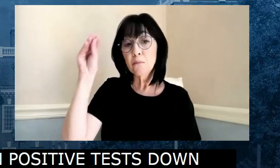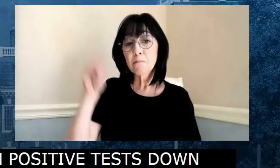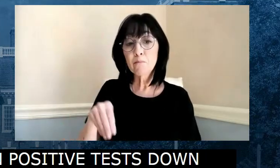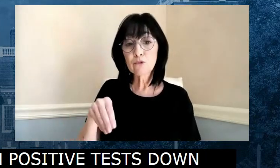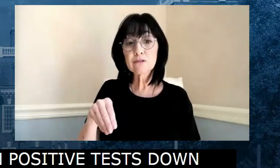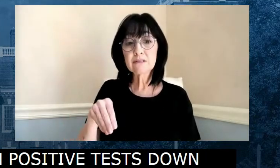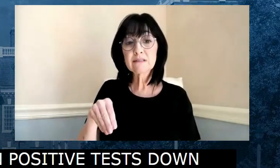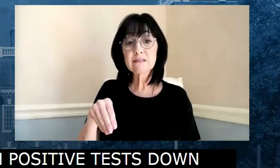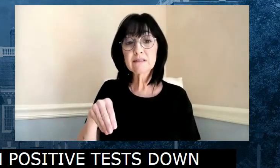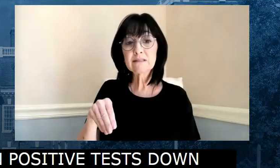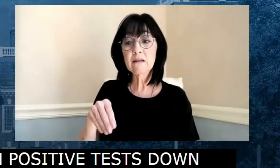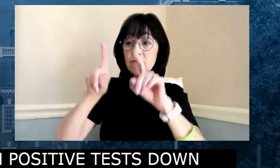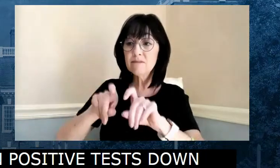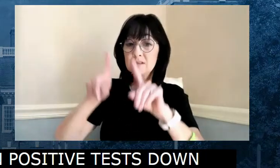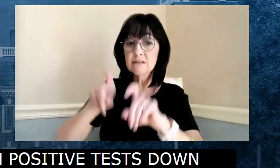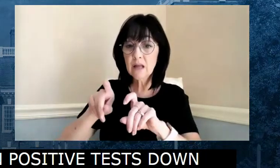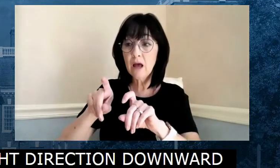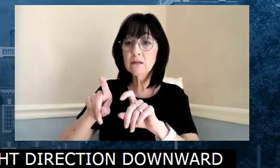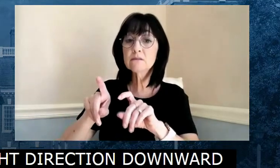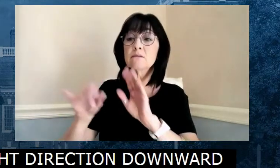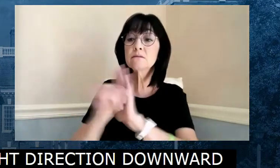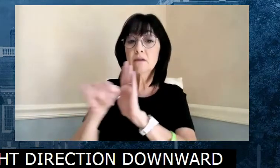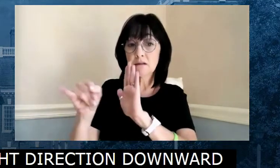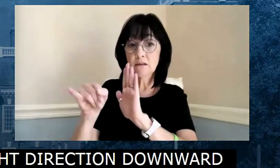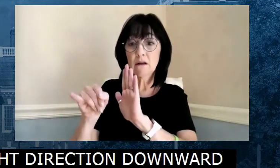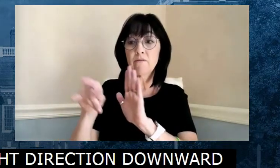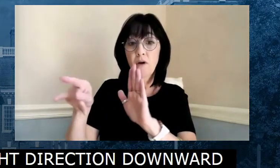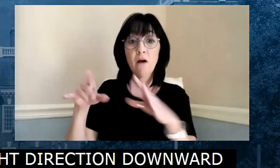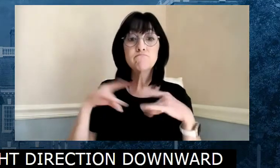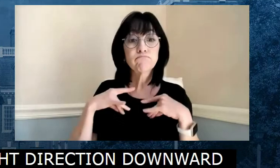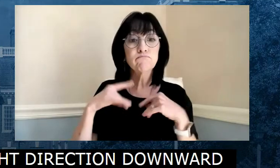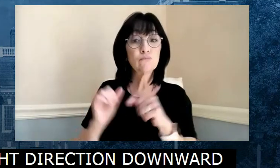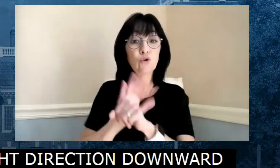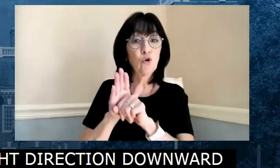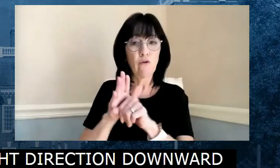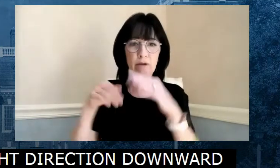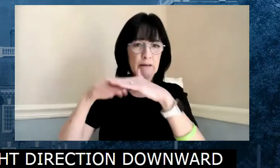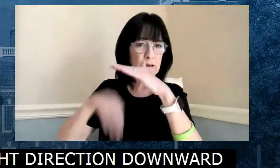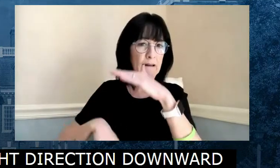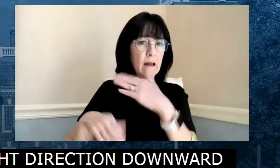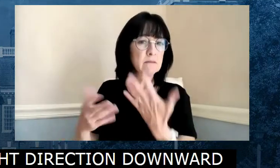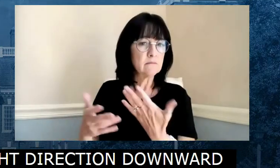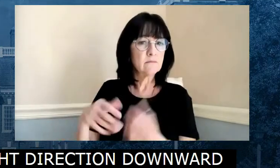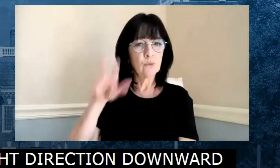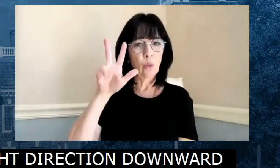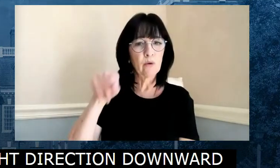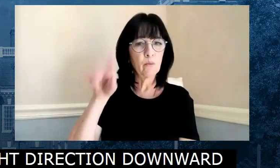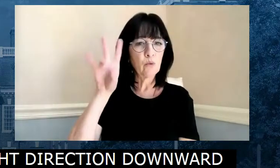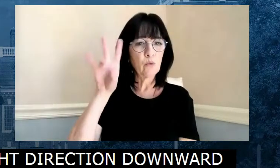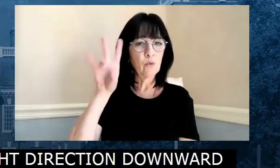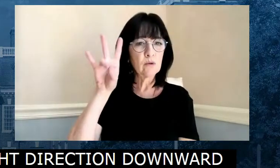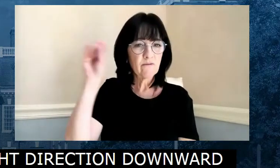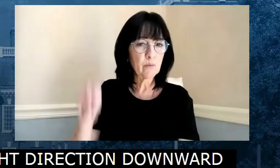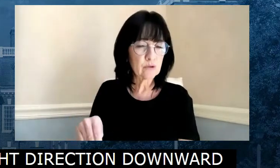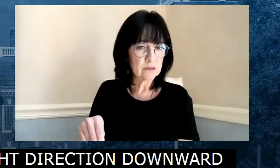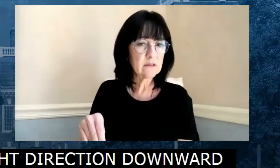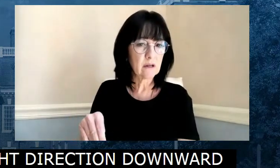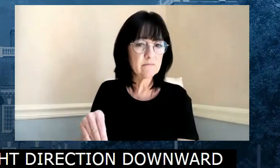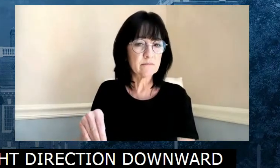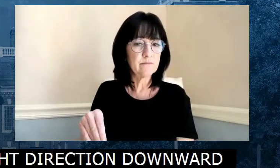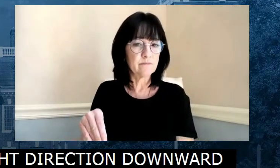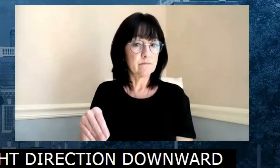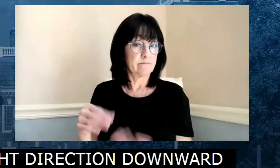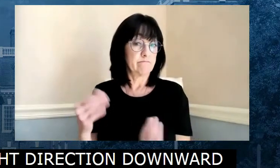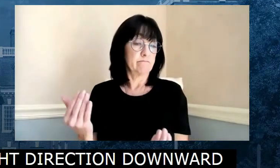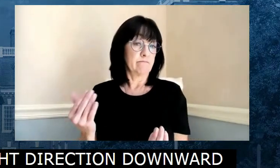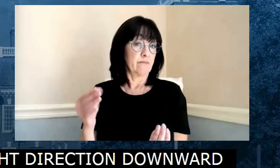part because we have about over 50% of eligible Delawareans who are vaccinated, and that's an